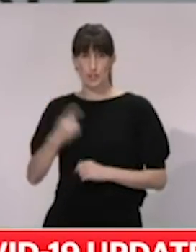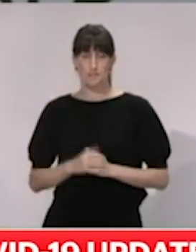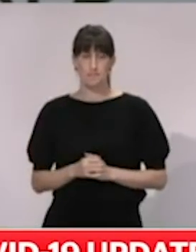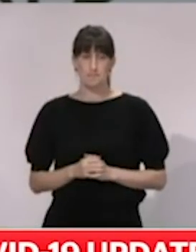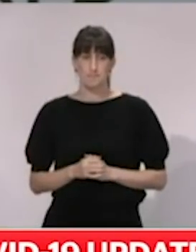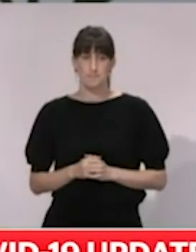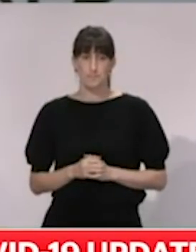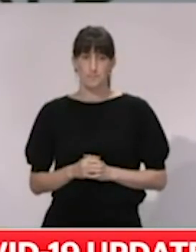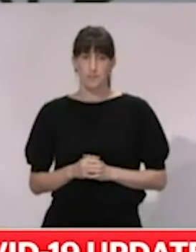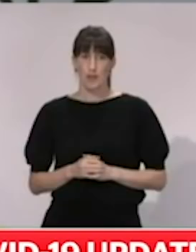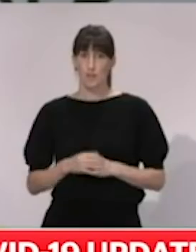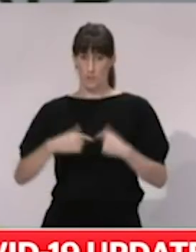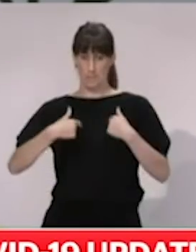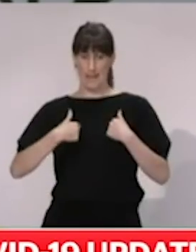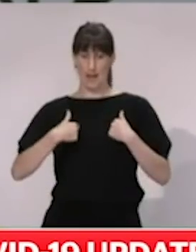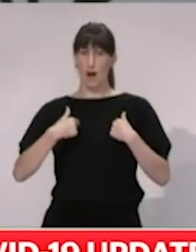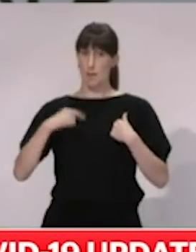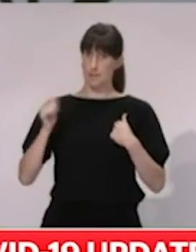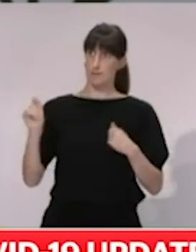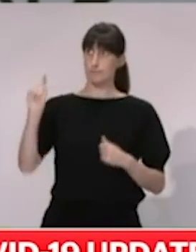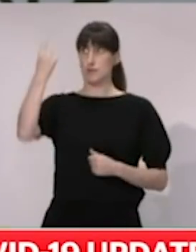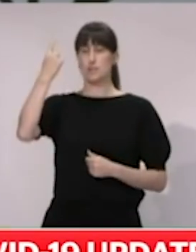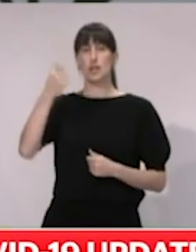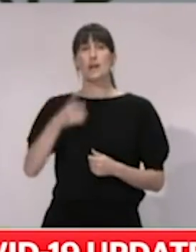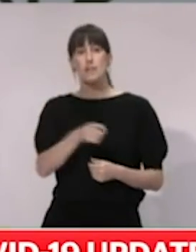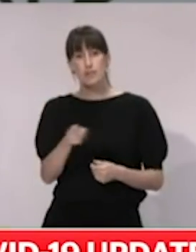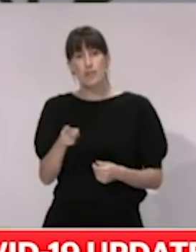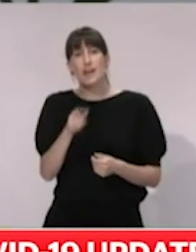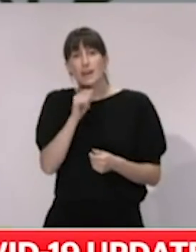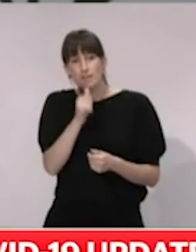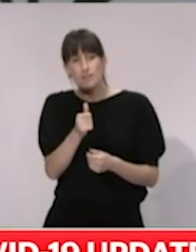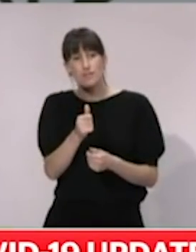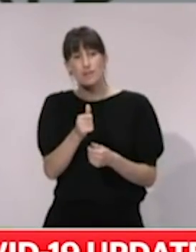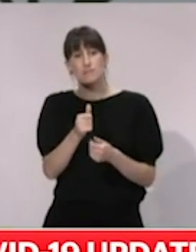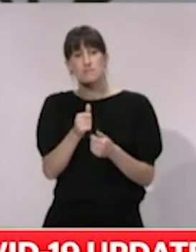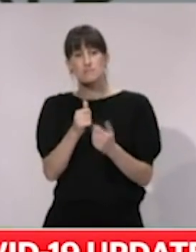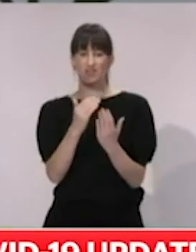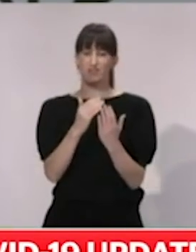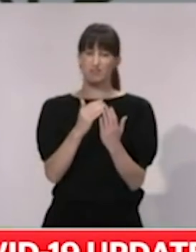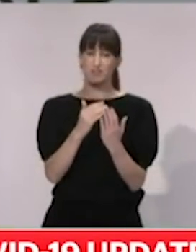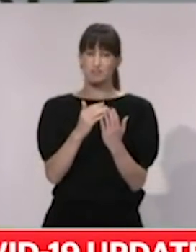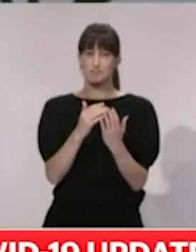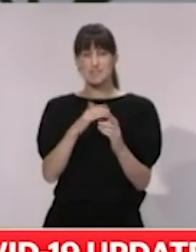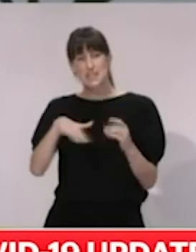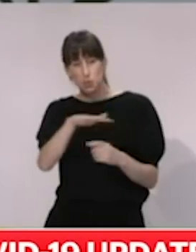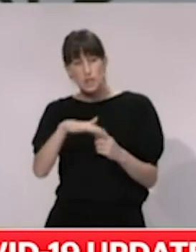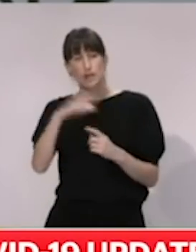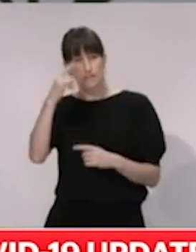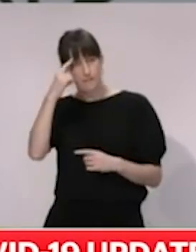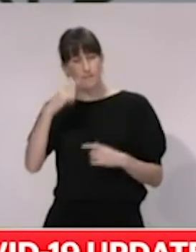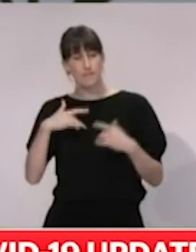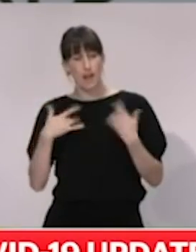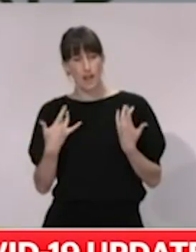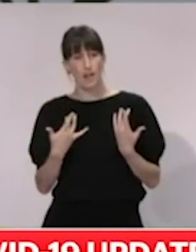There's an obligation to report to me as the Commissioner as soon as possible, outlining the circumstances, and in relation to